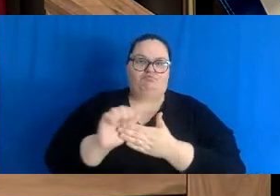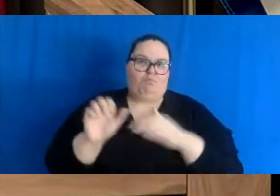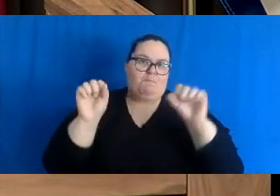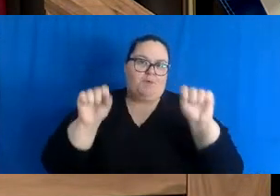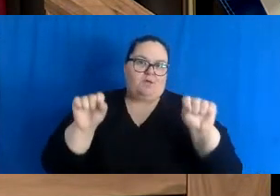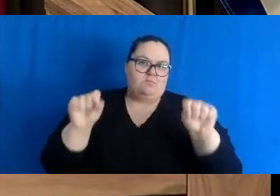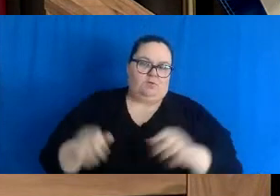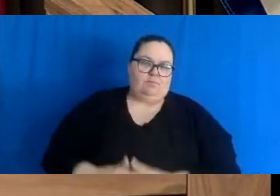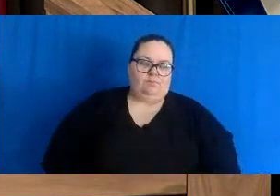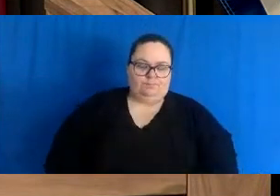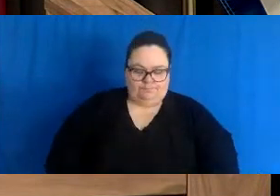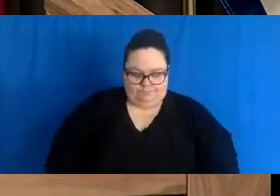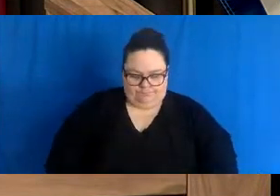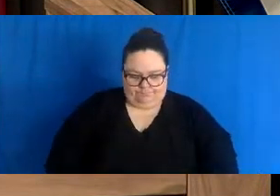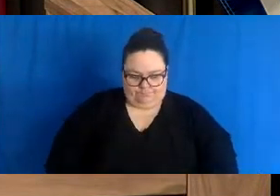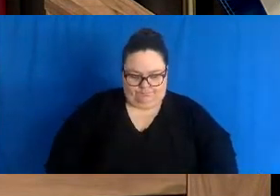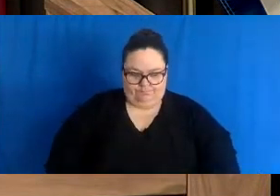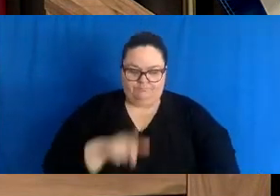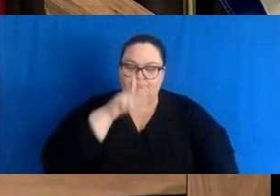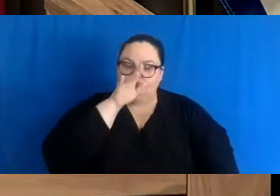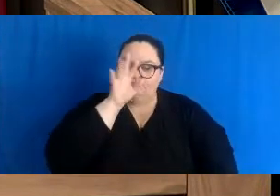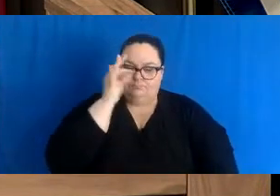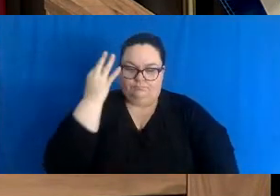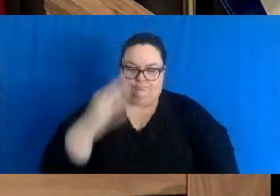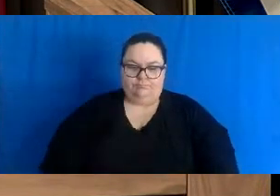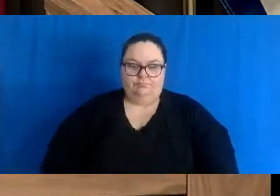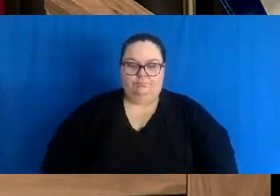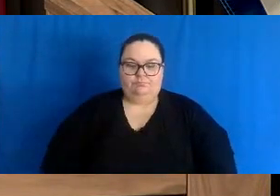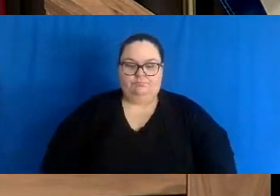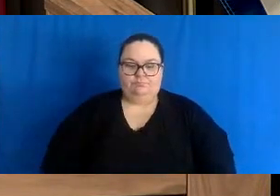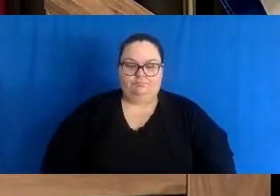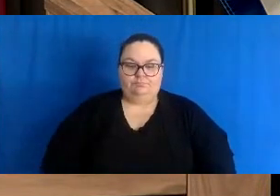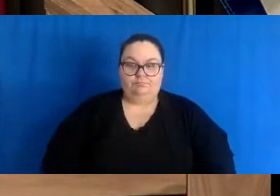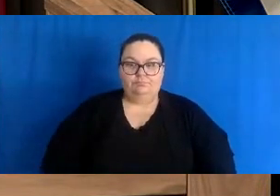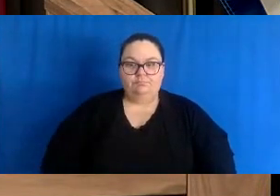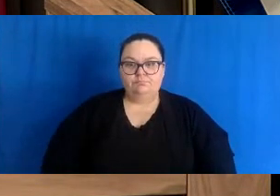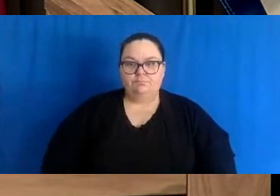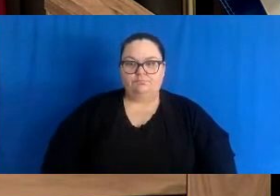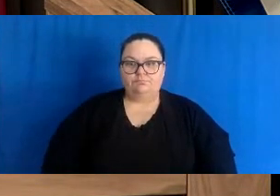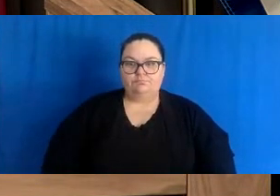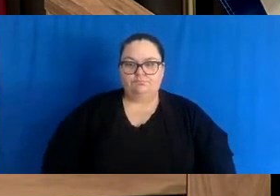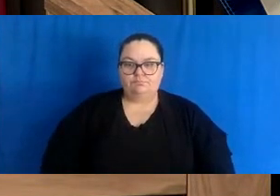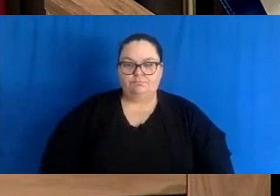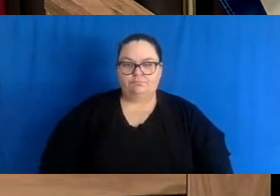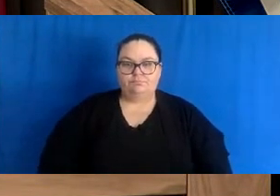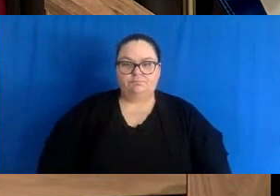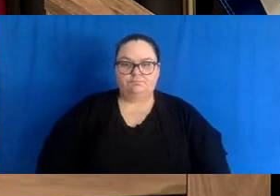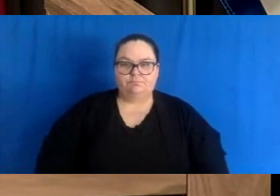du soutien dans le cadre des deux premières phases du programme RIST.